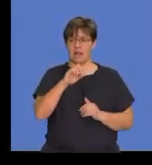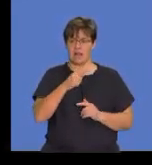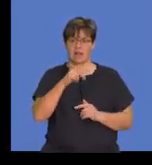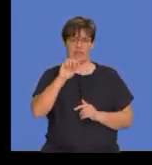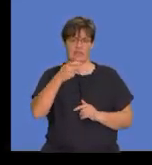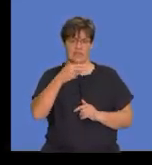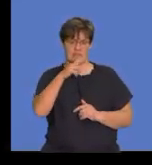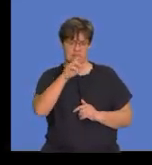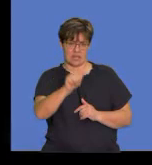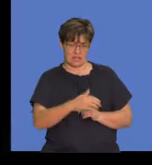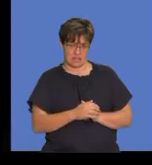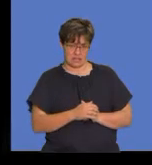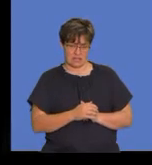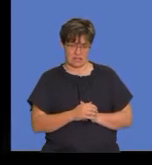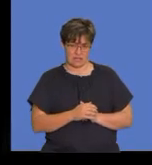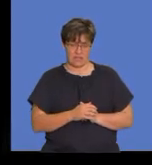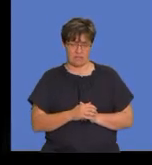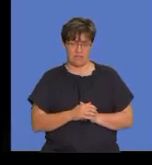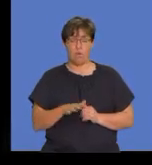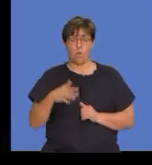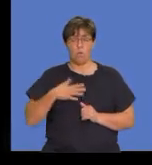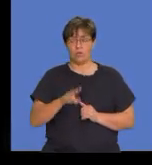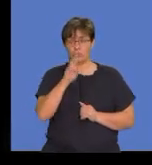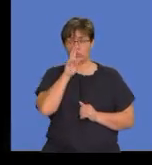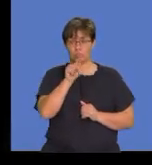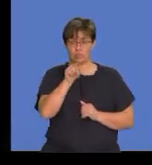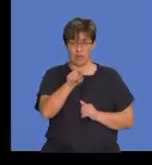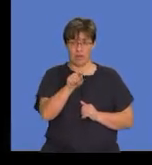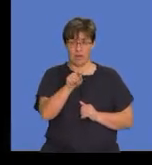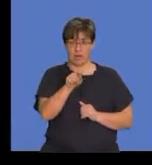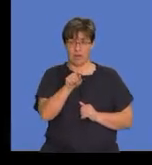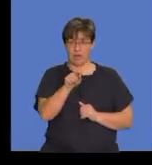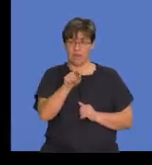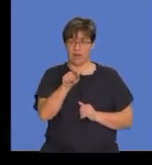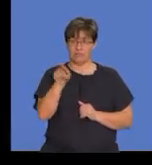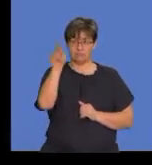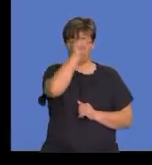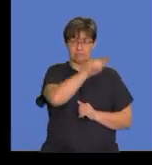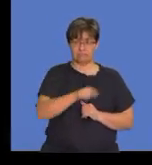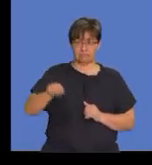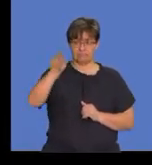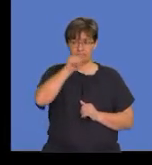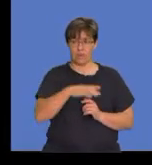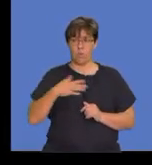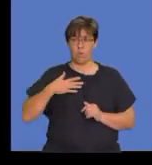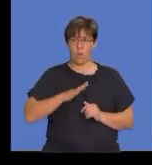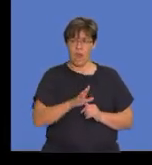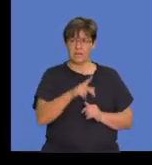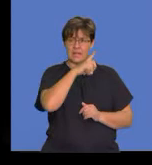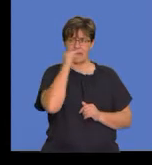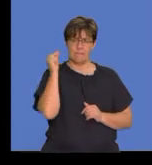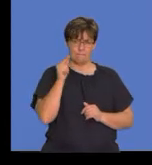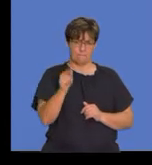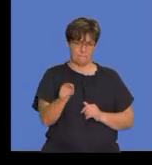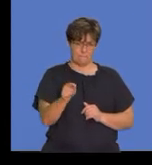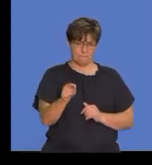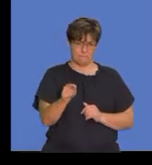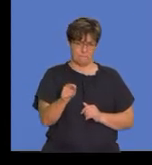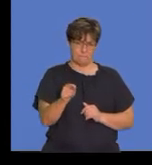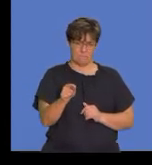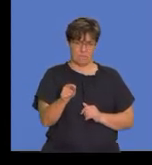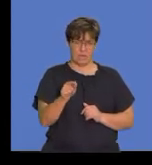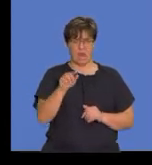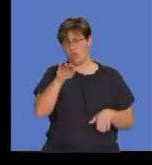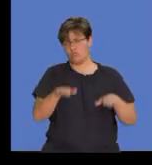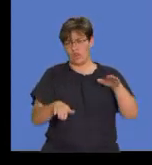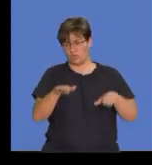reference. Now, if you want to look at this triangle that I have now, and I want to name